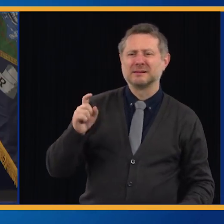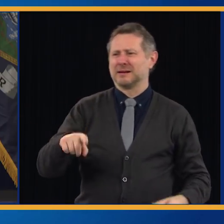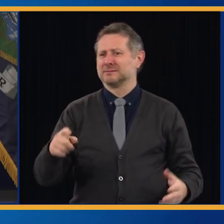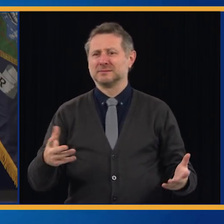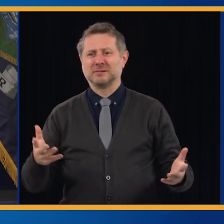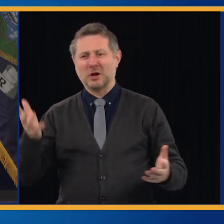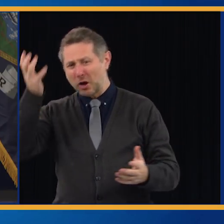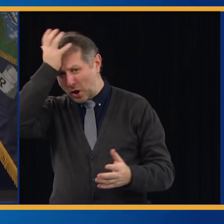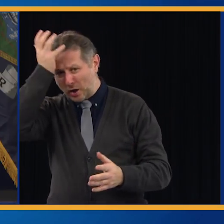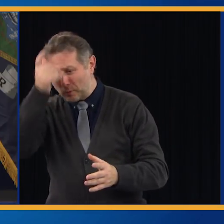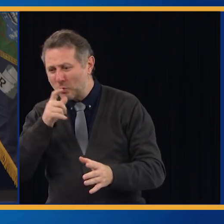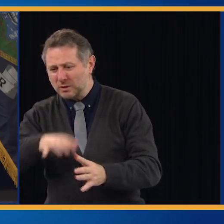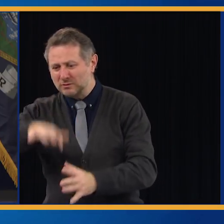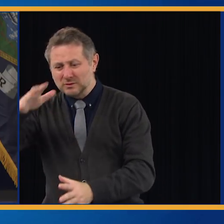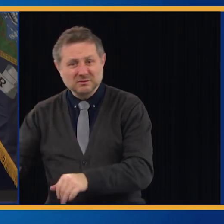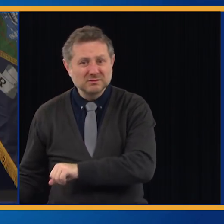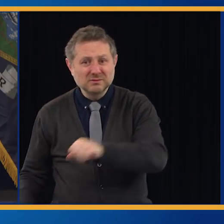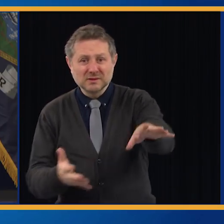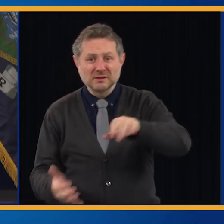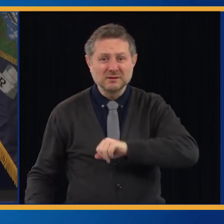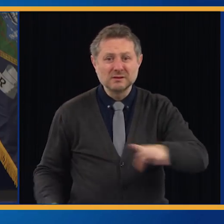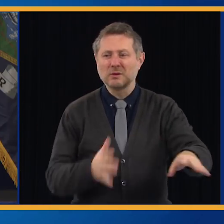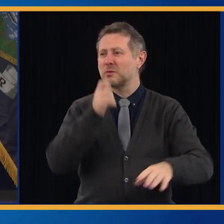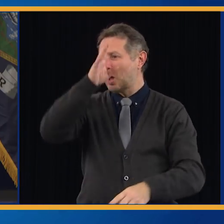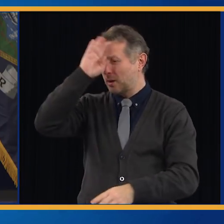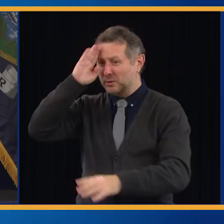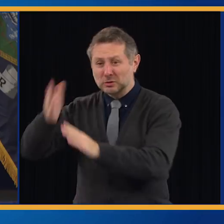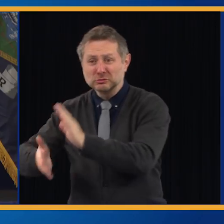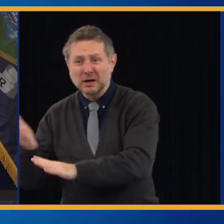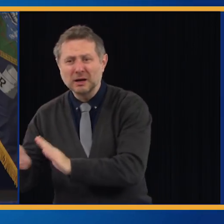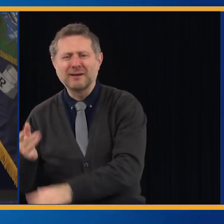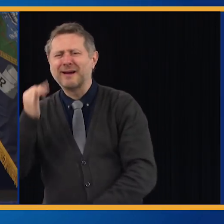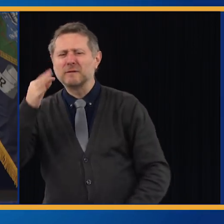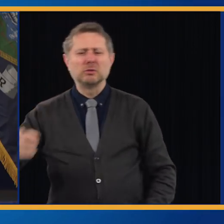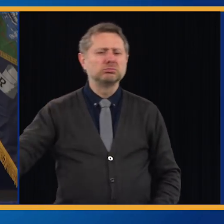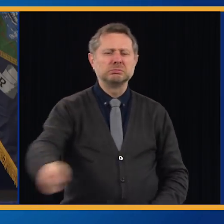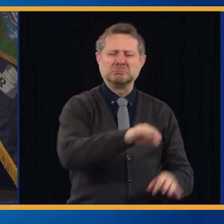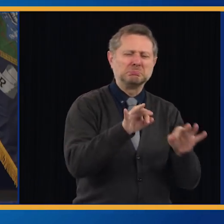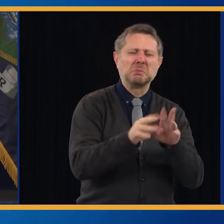to run. What if the essential workers said, I'm not showing up?